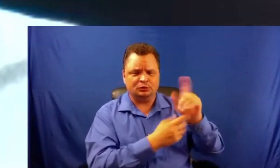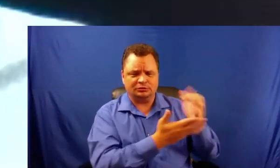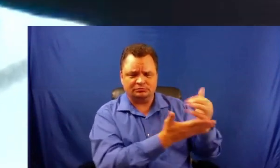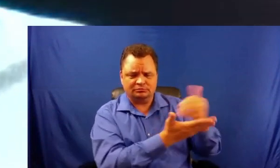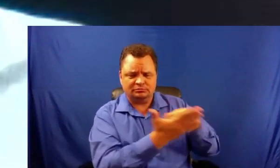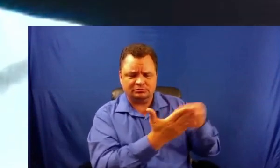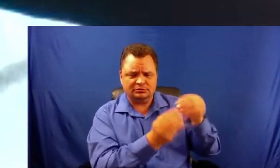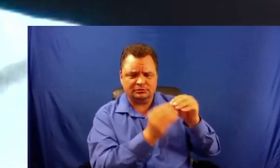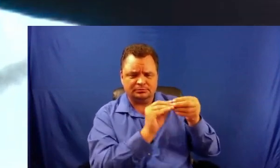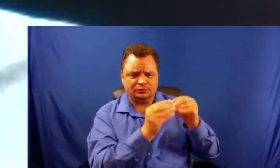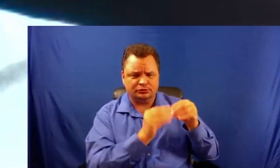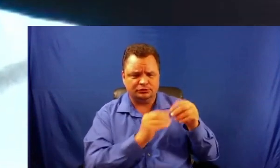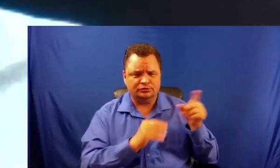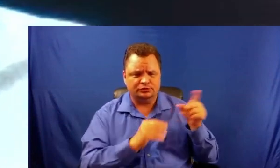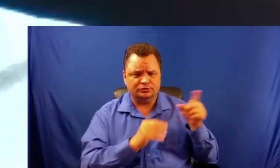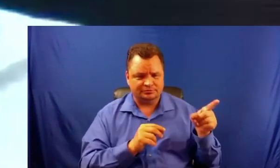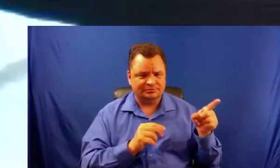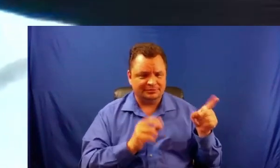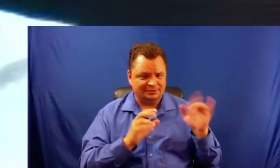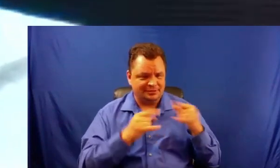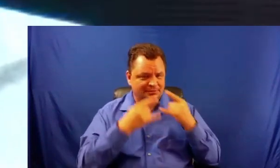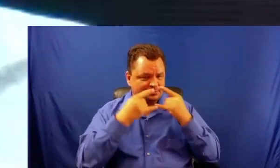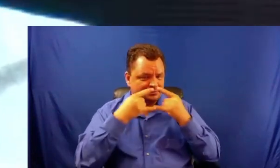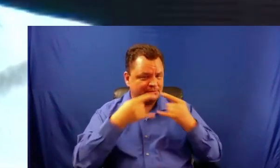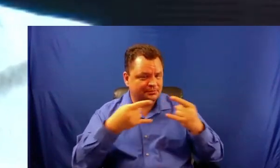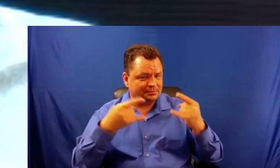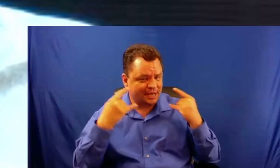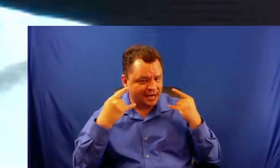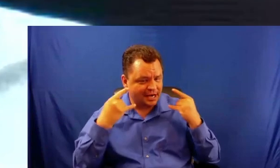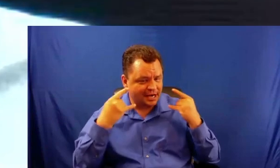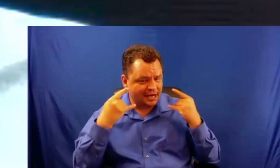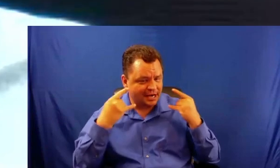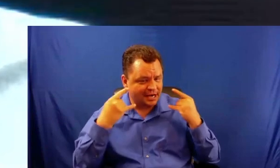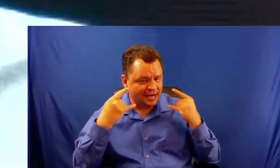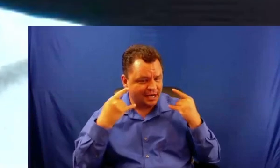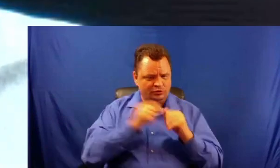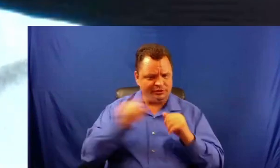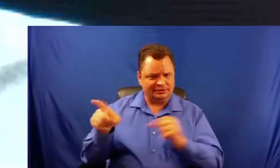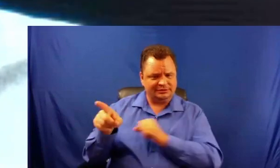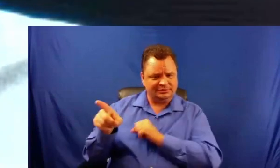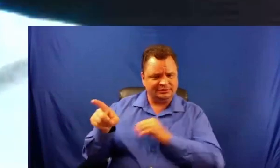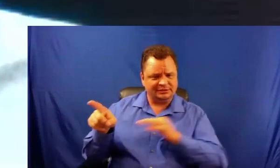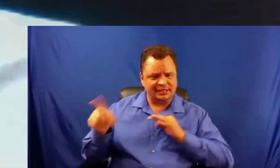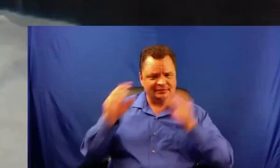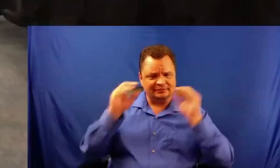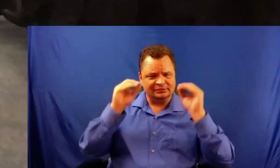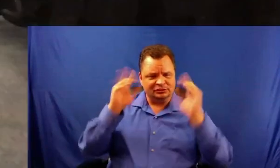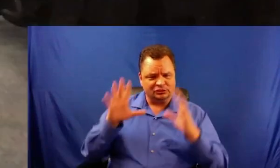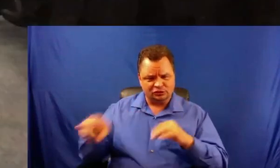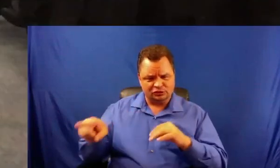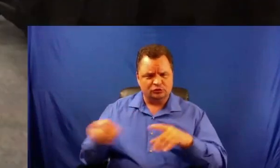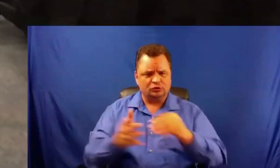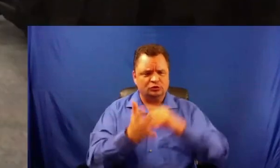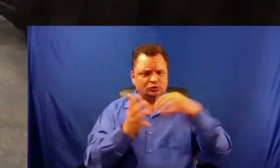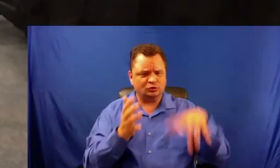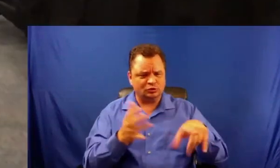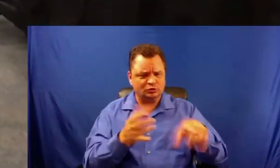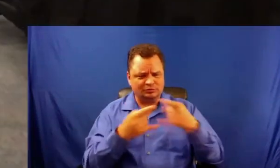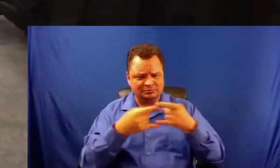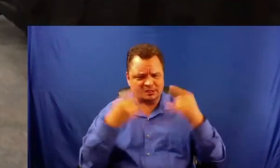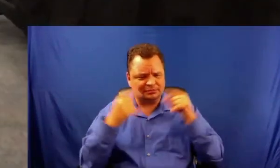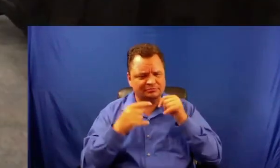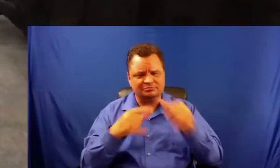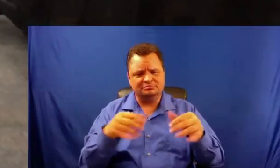statistically significant compared to staff and teacher masking. And just want to leave that last fact with you. Thank you for your time. Thank you,